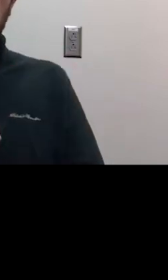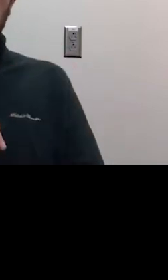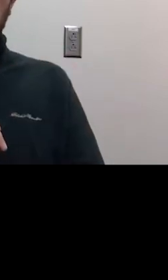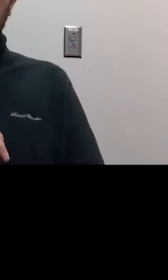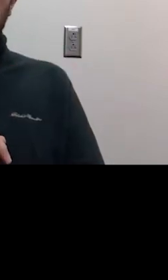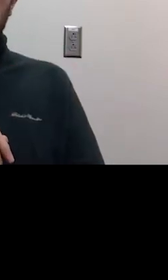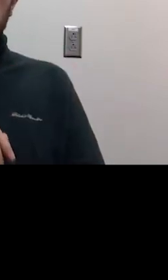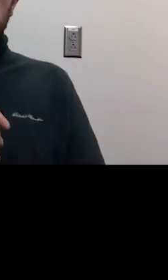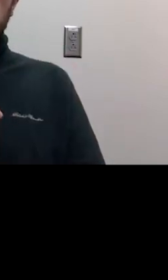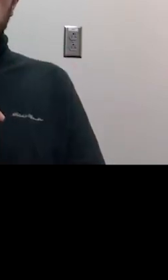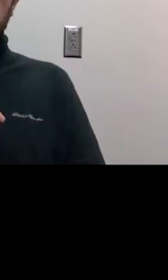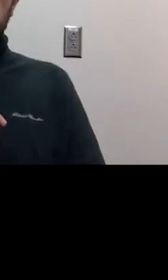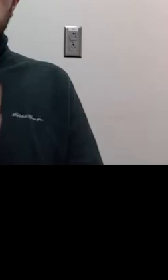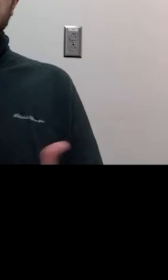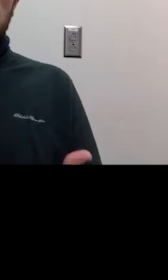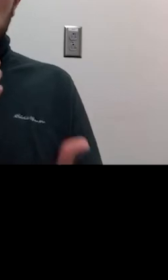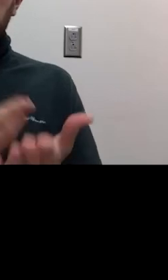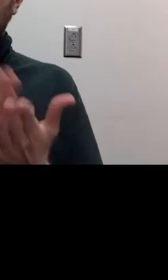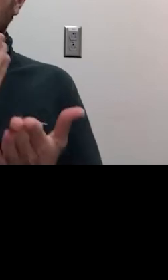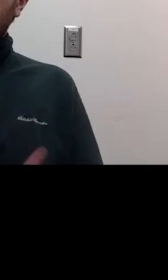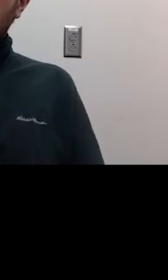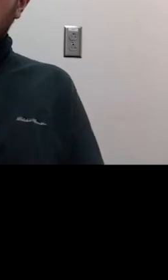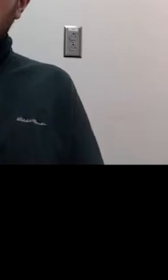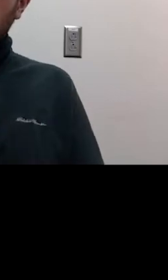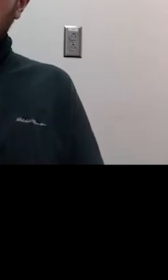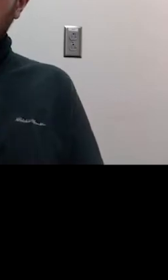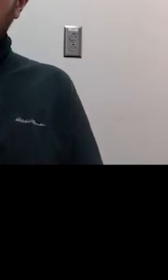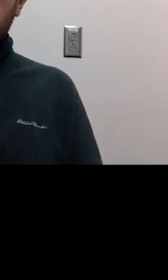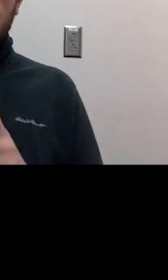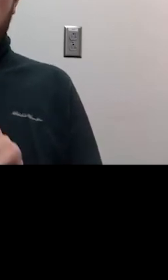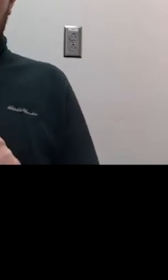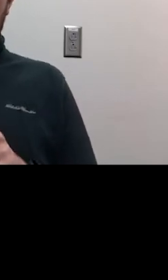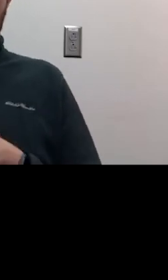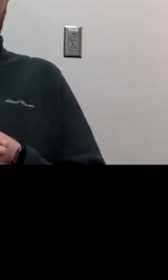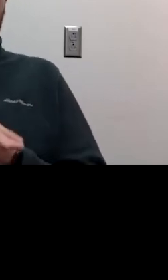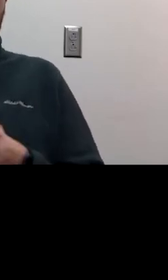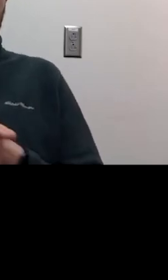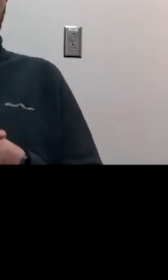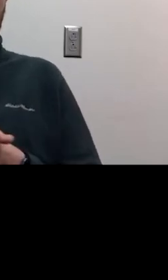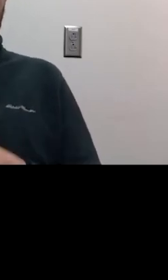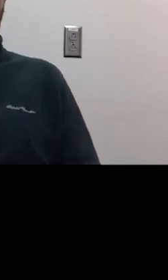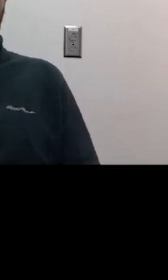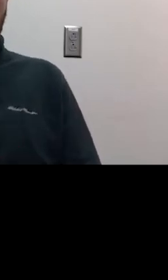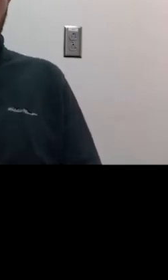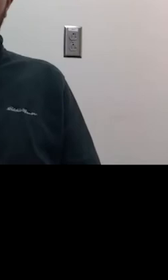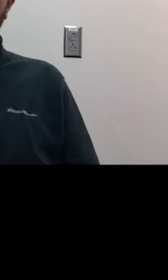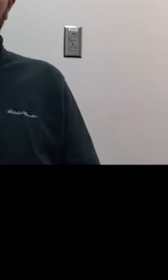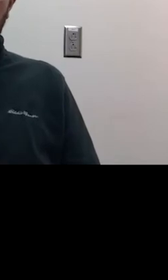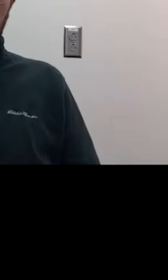to purchase food that's sourced locally, as I mentioned, to